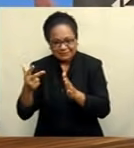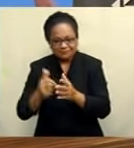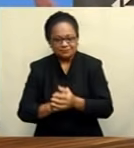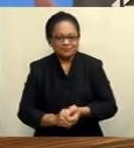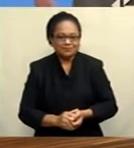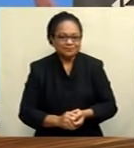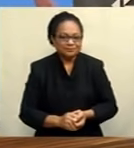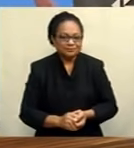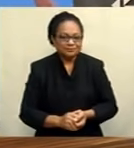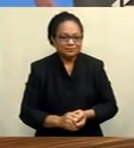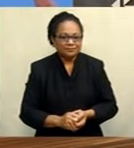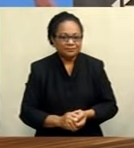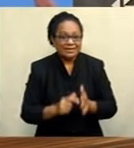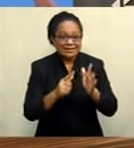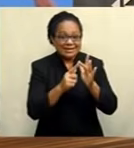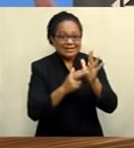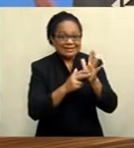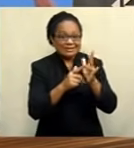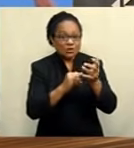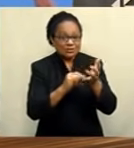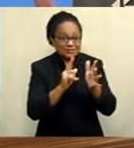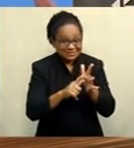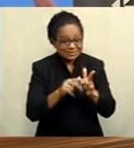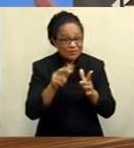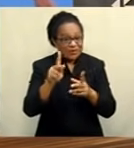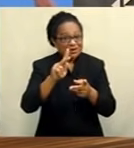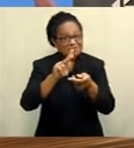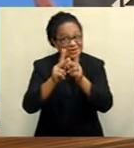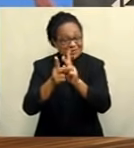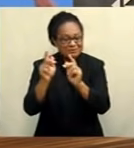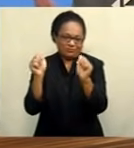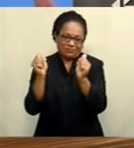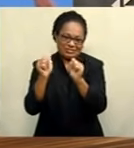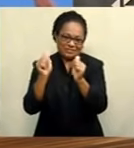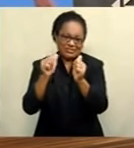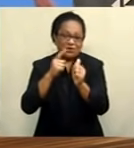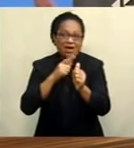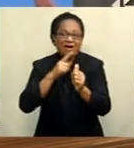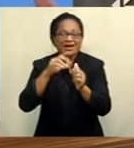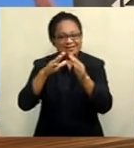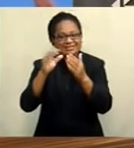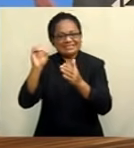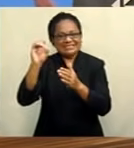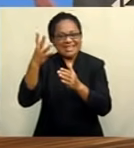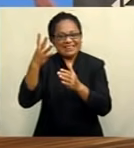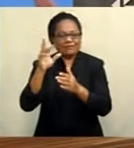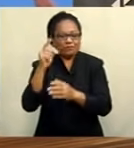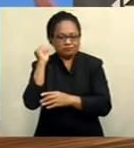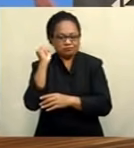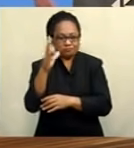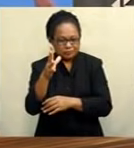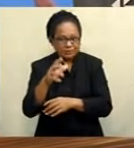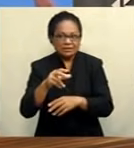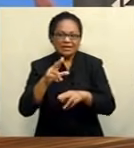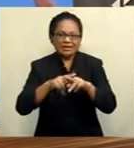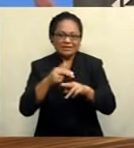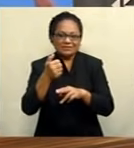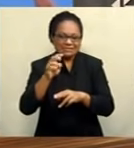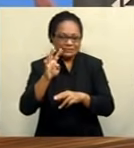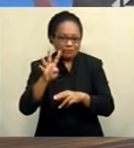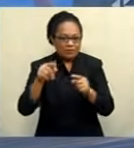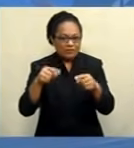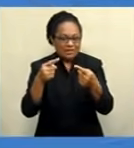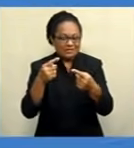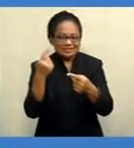made. Aussie Matea's Paralympic journey has come to an end after finishing 10th in the Javelin F64 final at the Tokyo